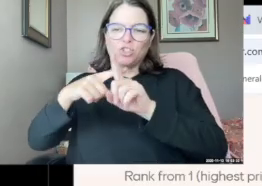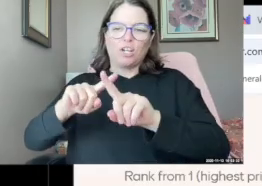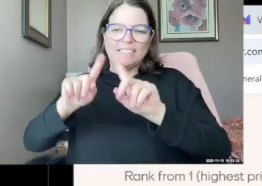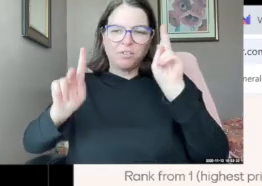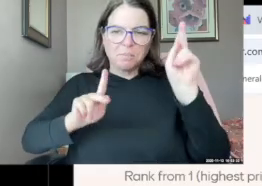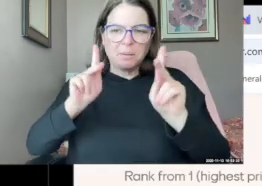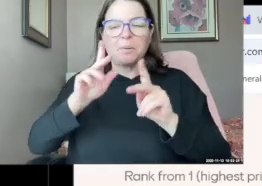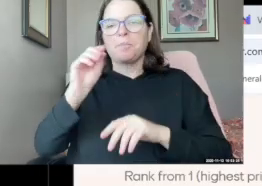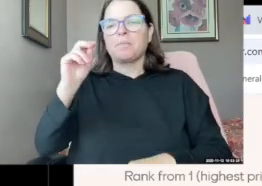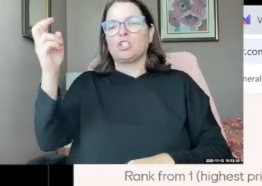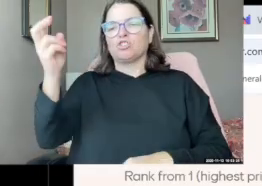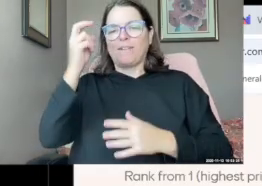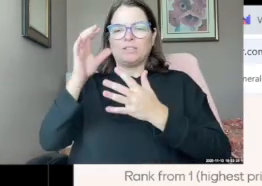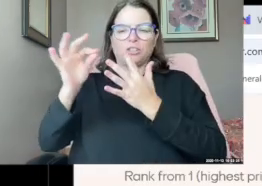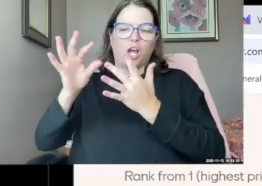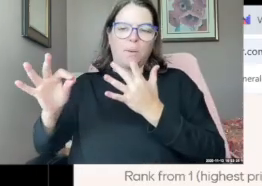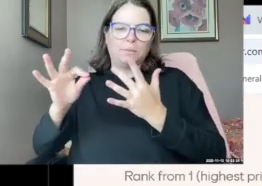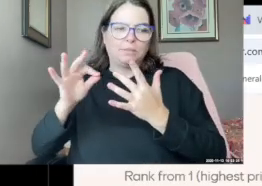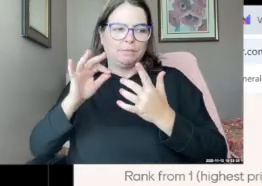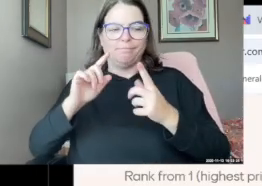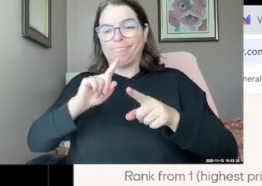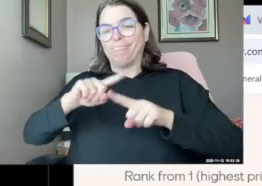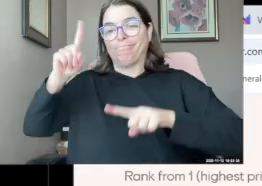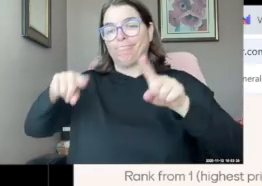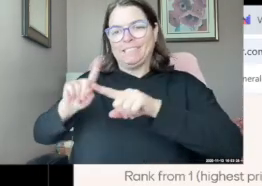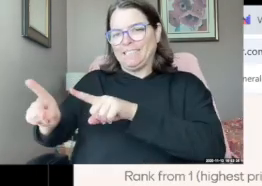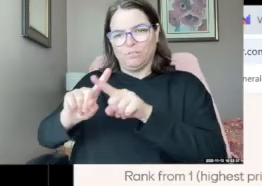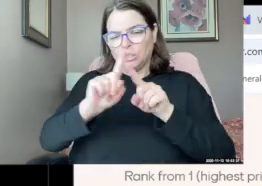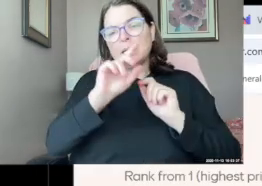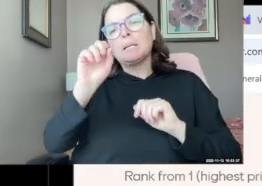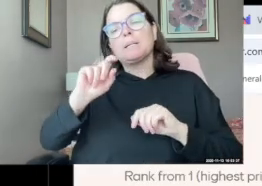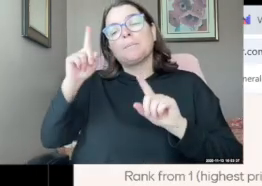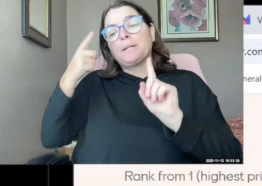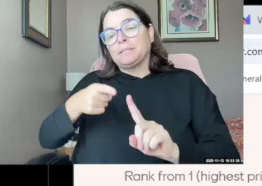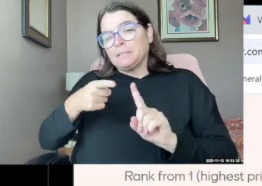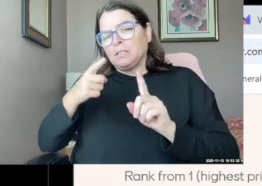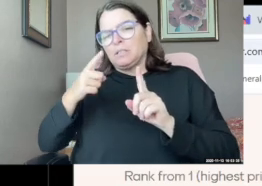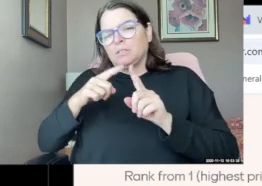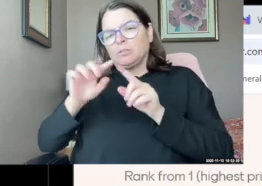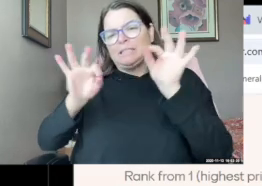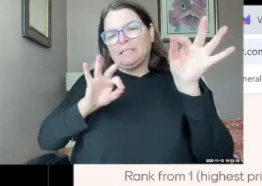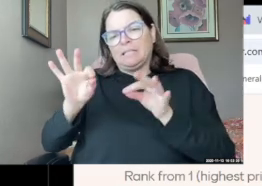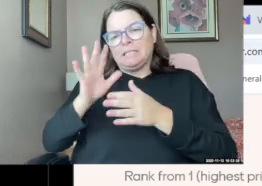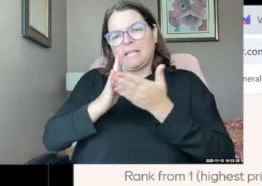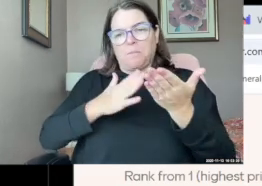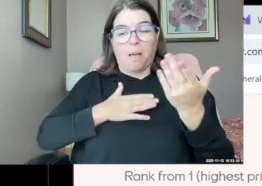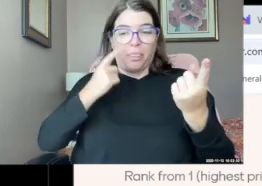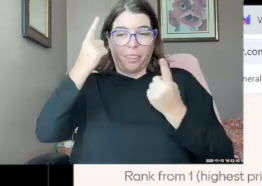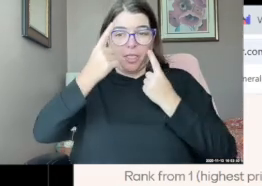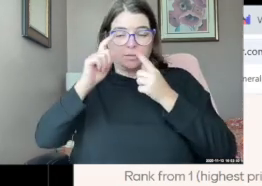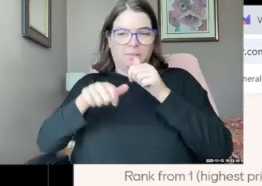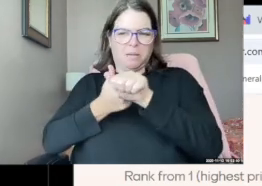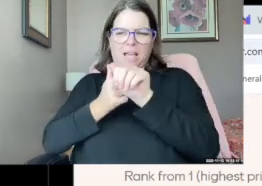as they have different benefits, target different people and transportation options differently.